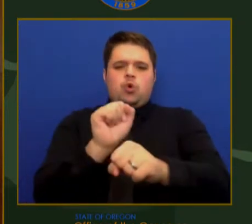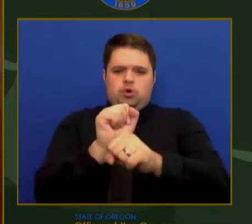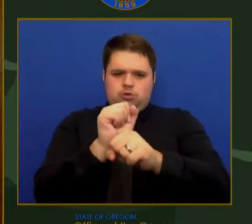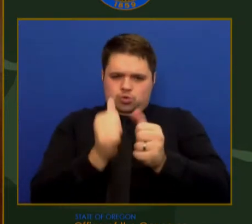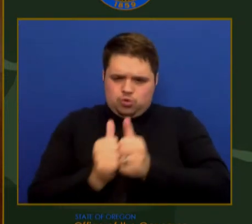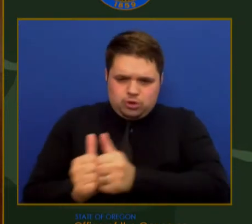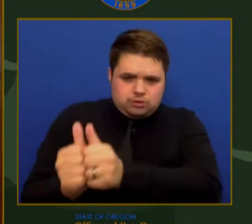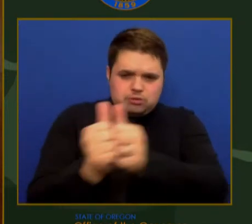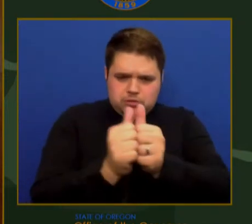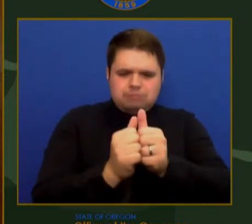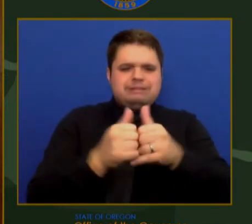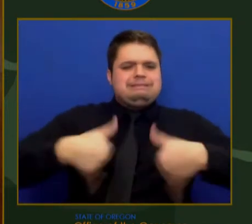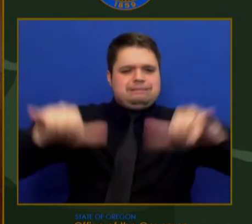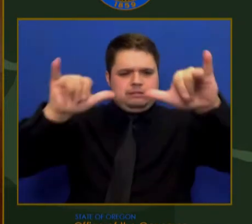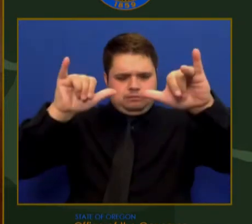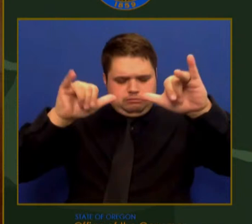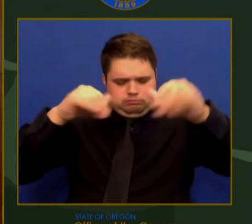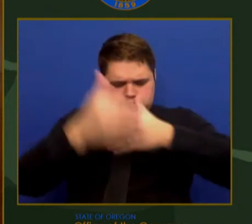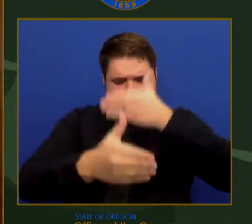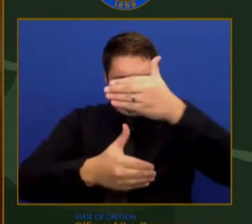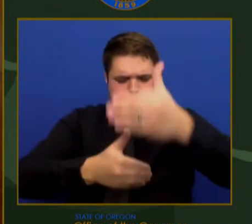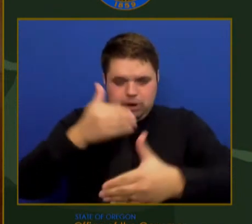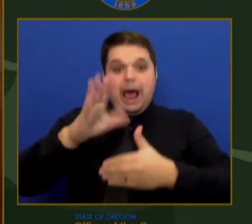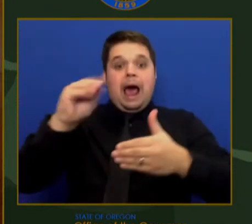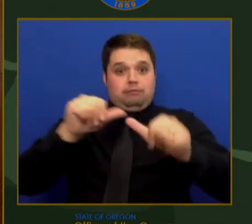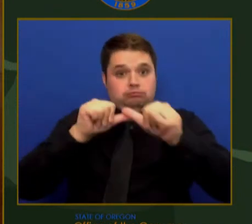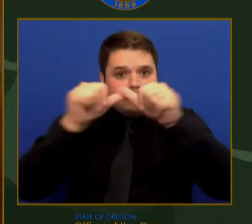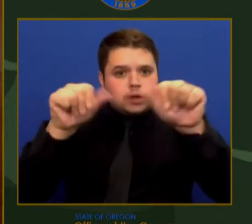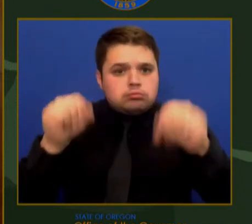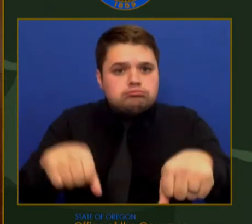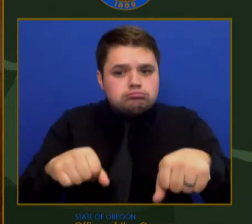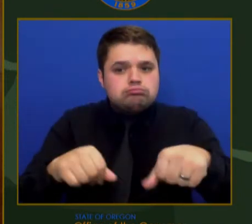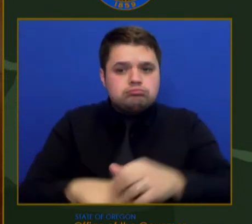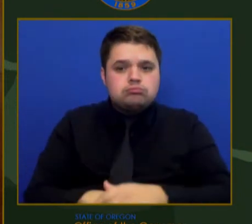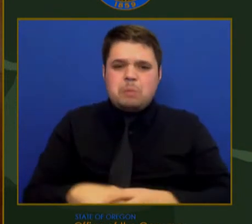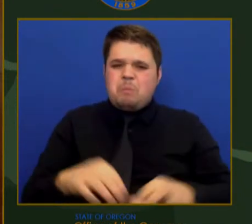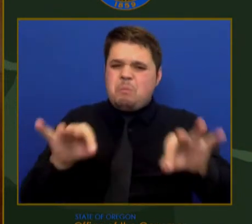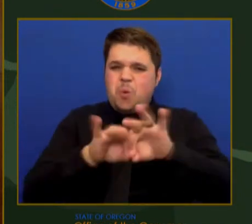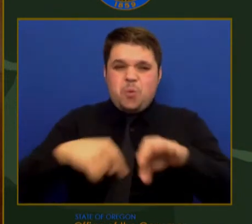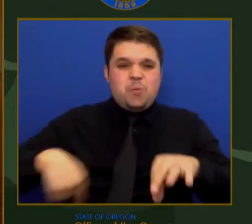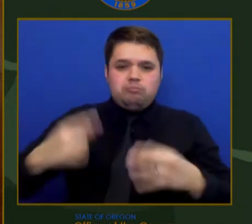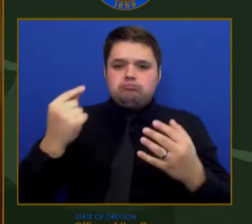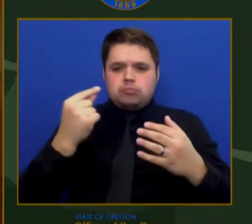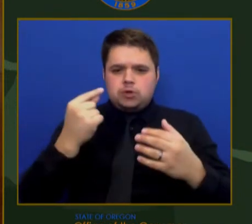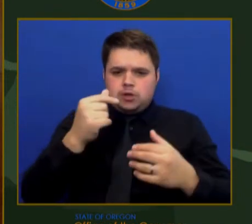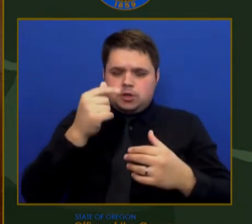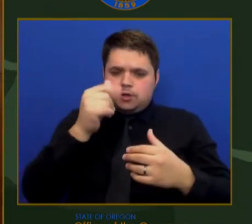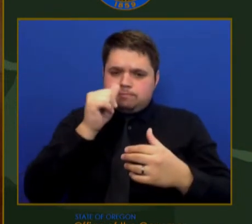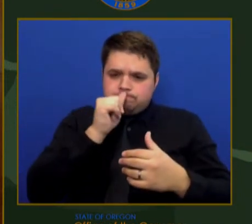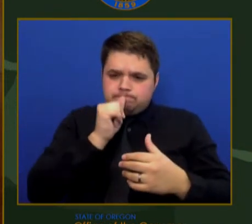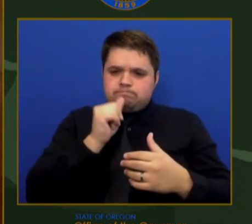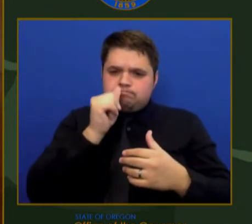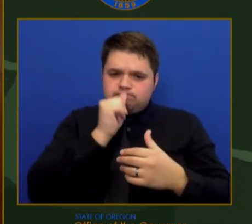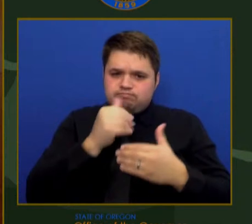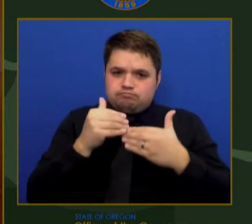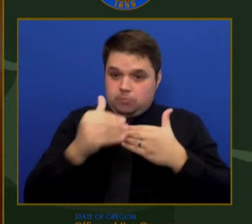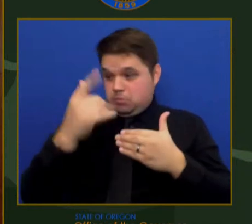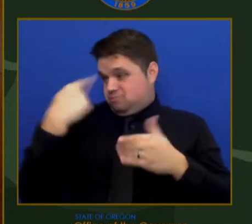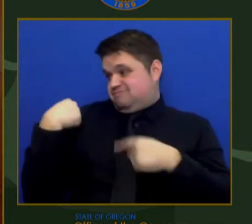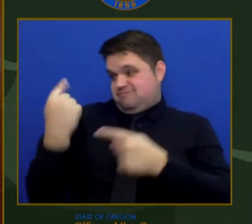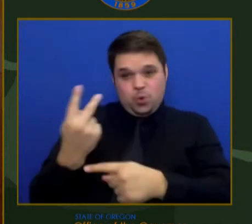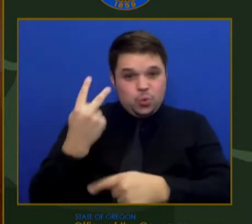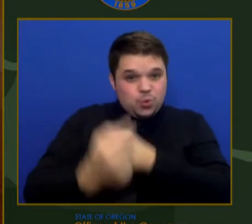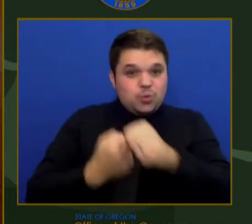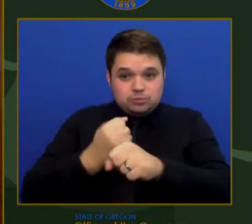of the reason that Oregon was able to weather the last 2 years of turmoil better than most of the country. No one